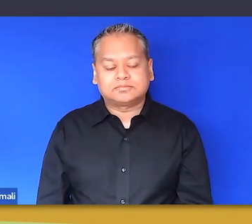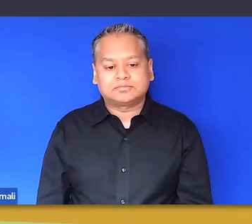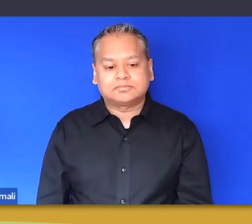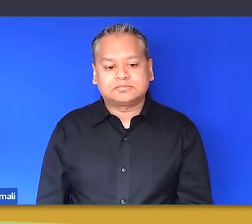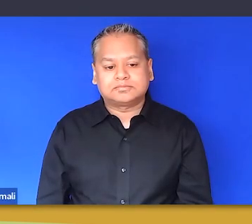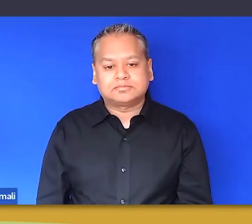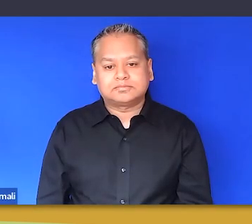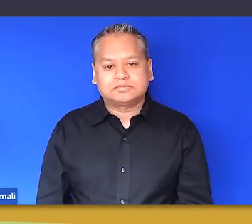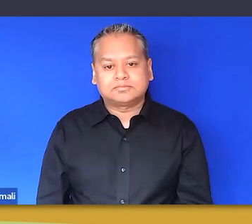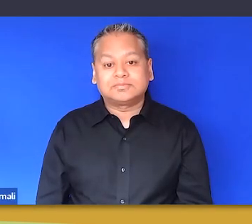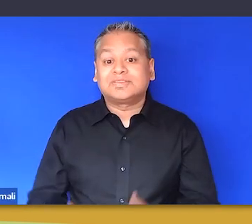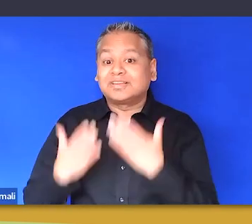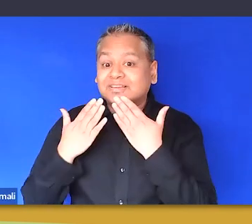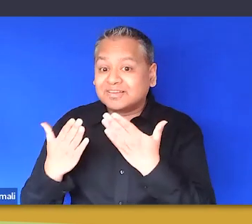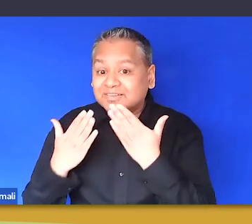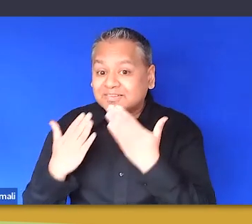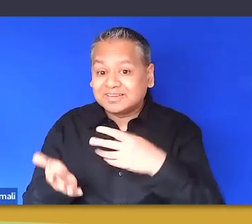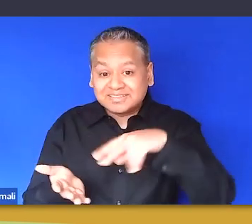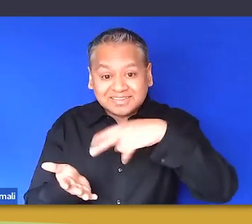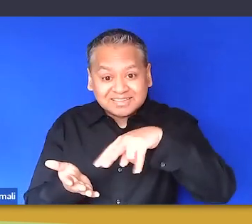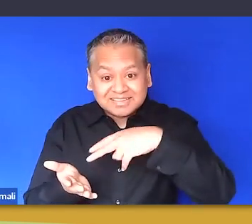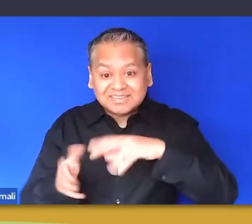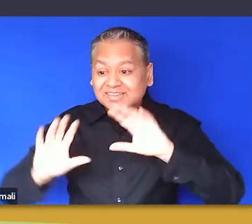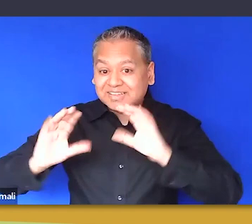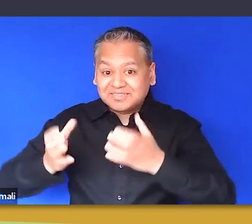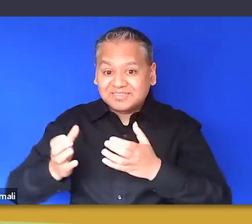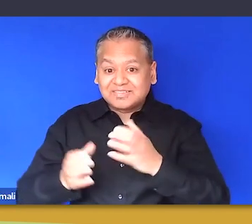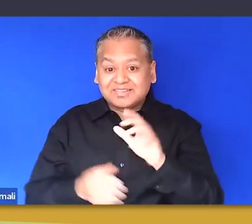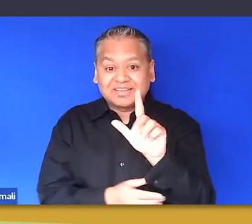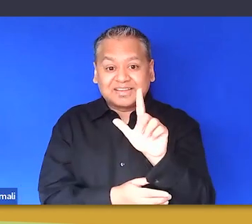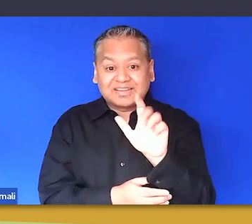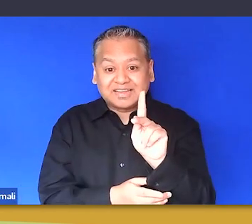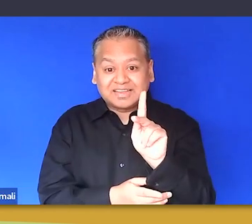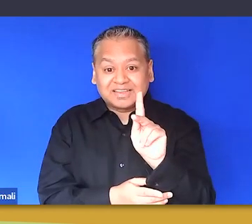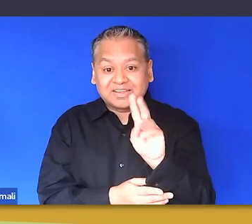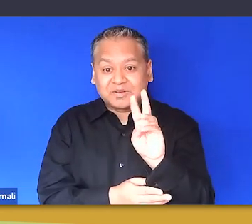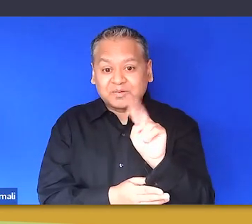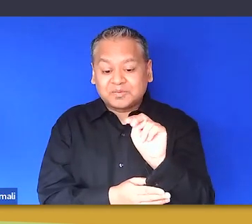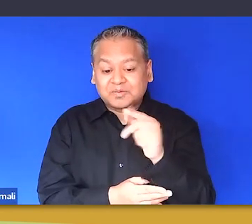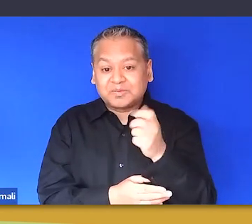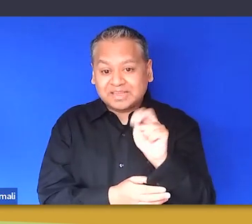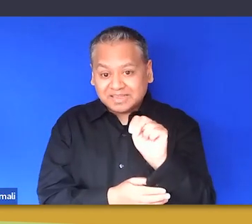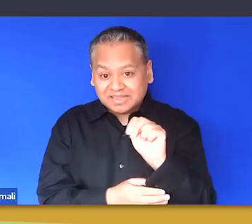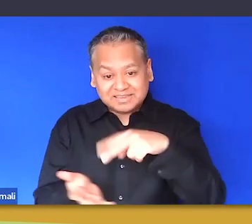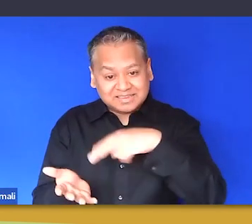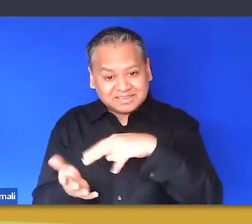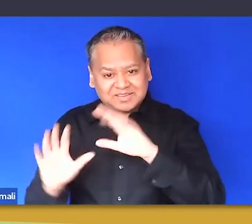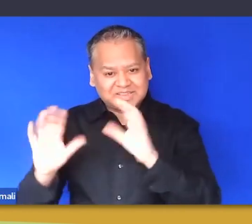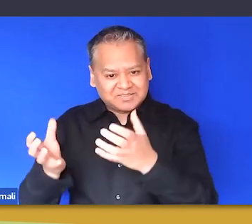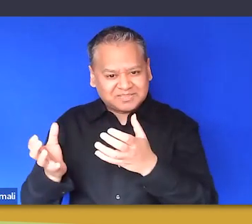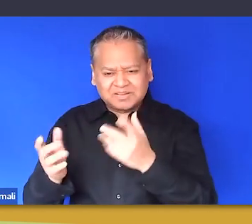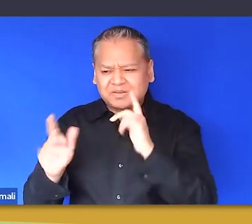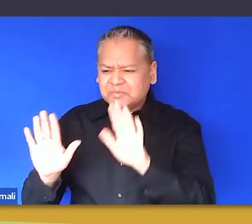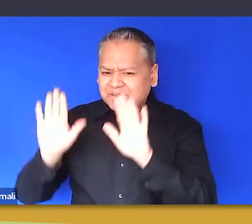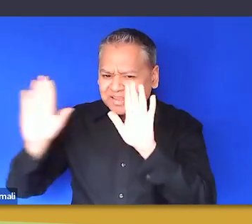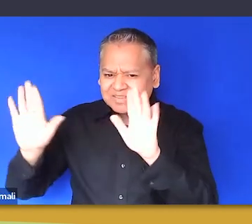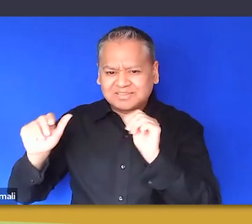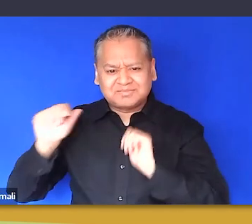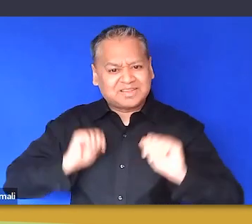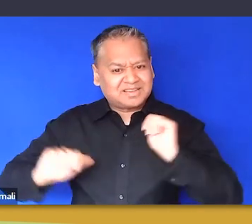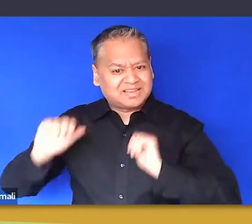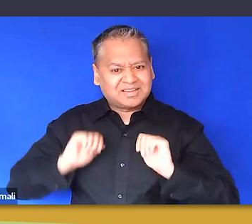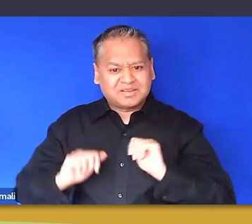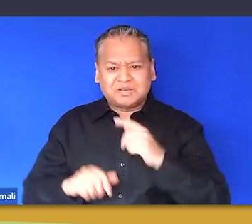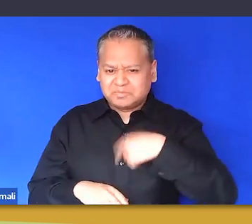thank you to the Lekwungen dancers for that amazing performance. Again, we were so lucky and fortunate to have you here today and